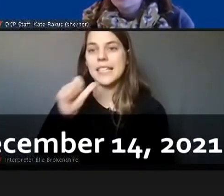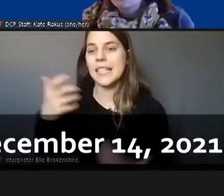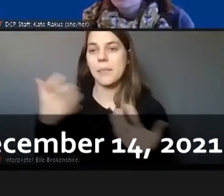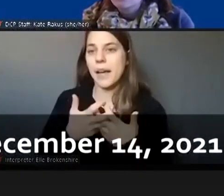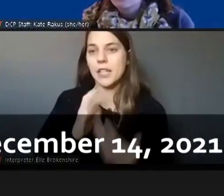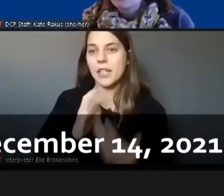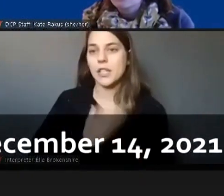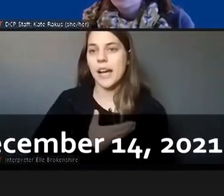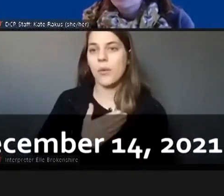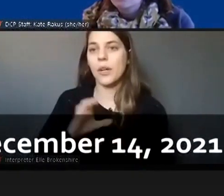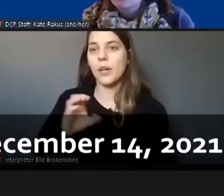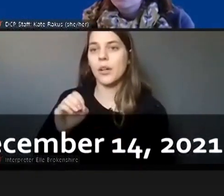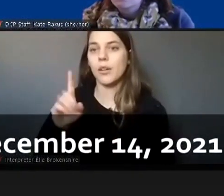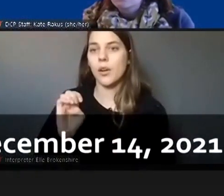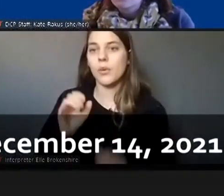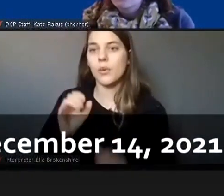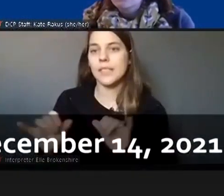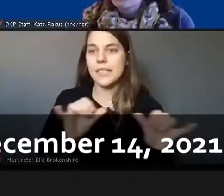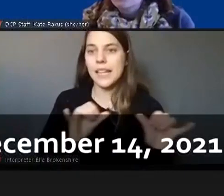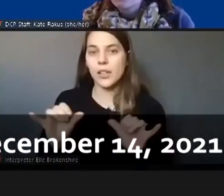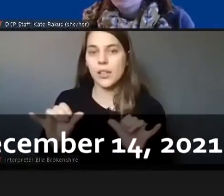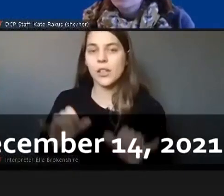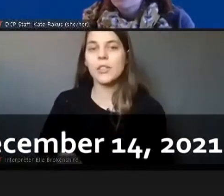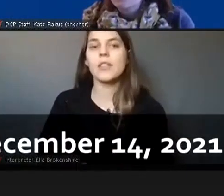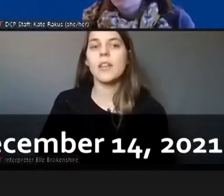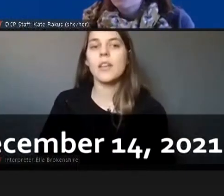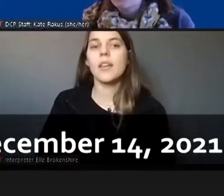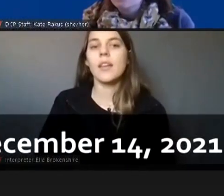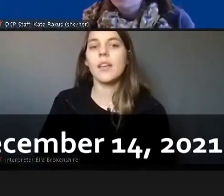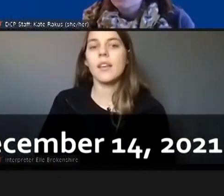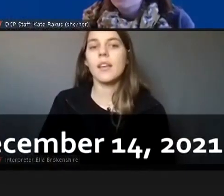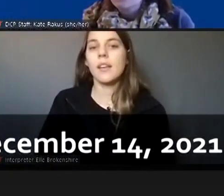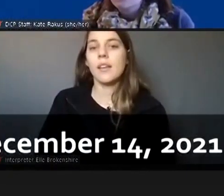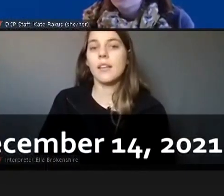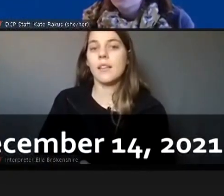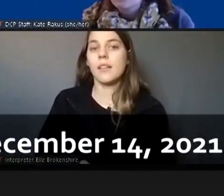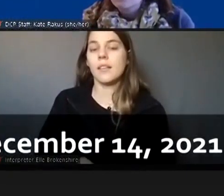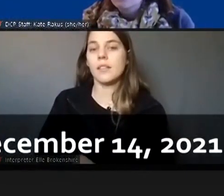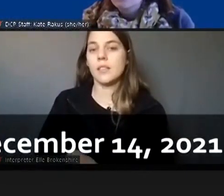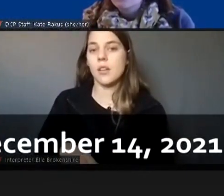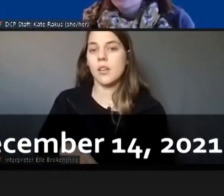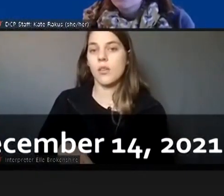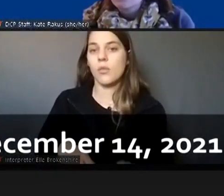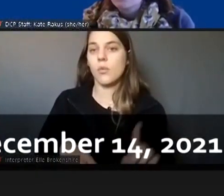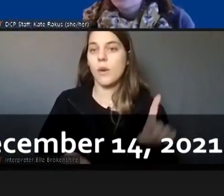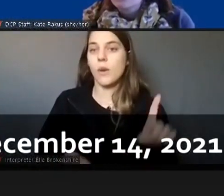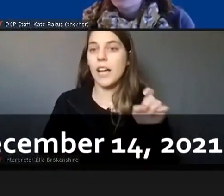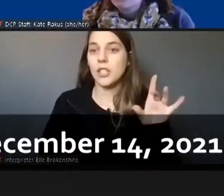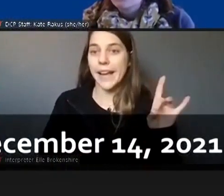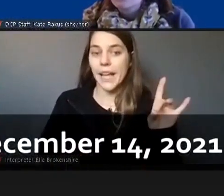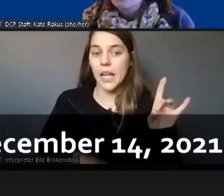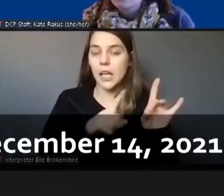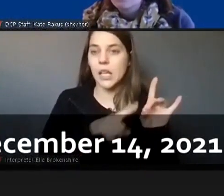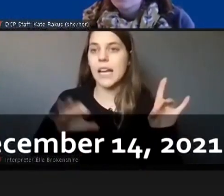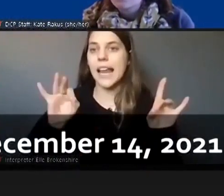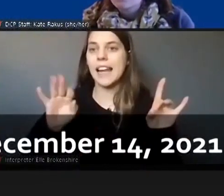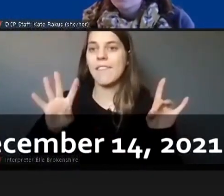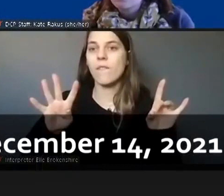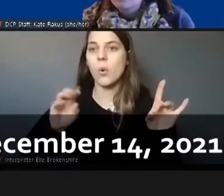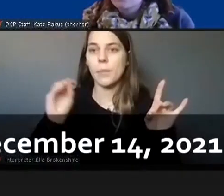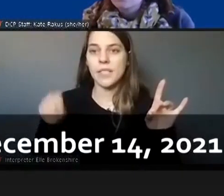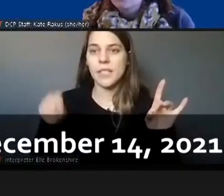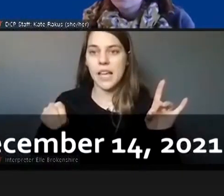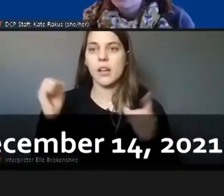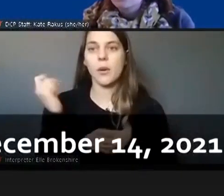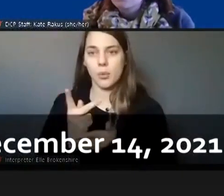and exemptions for porches. And of those, 94% were granted by the